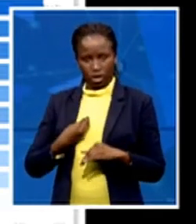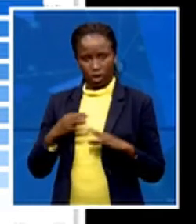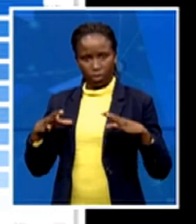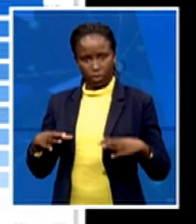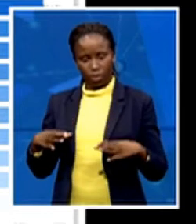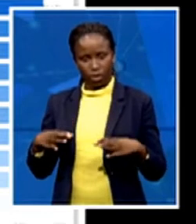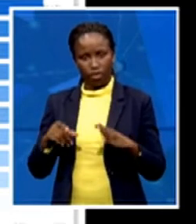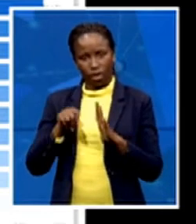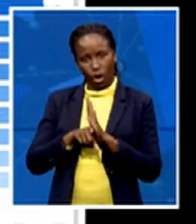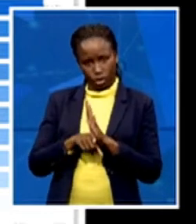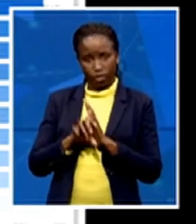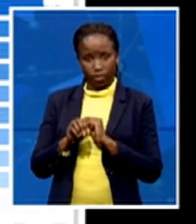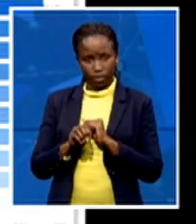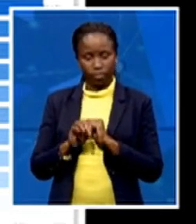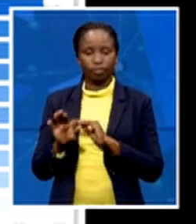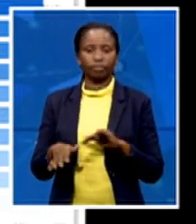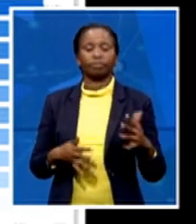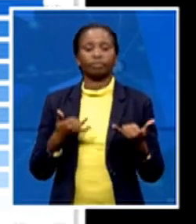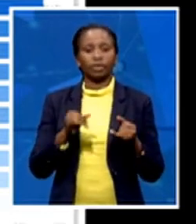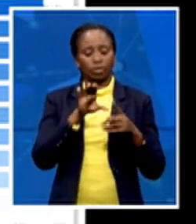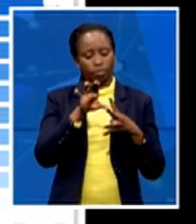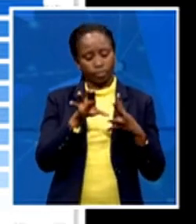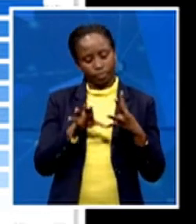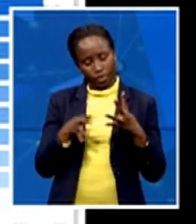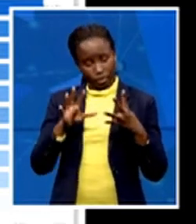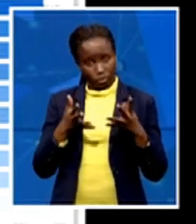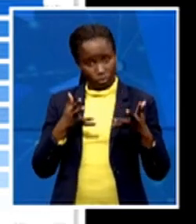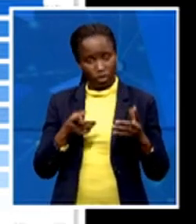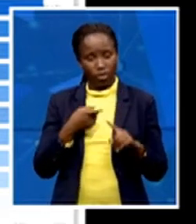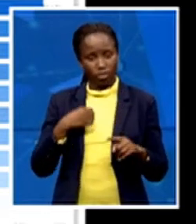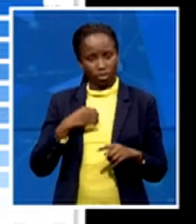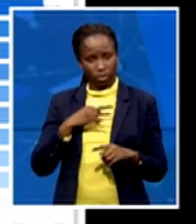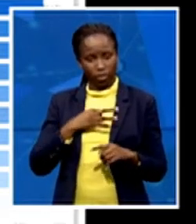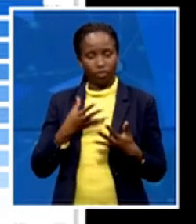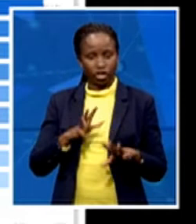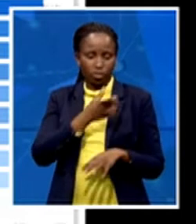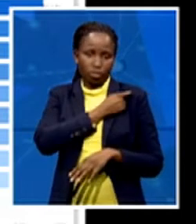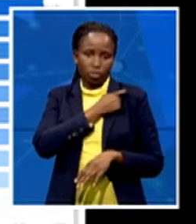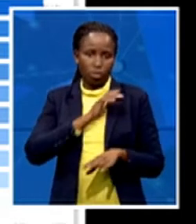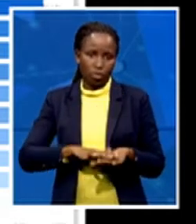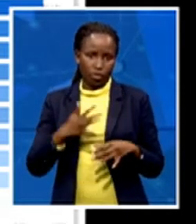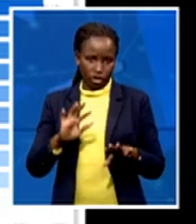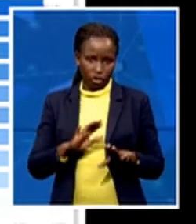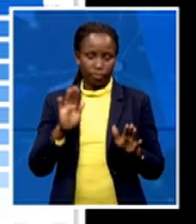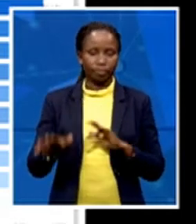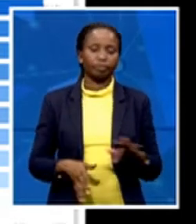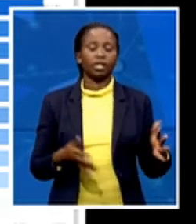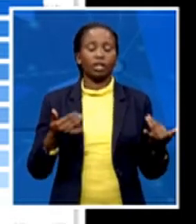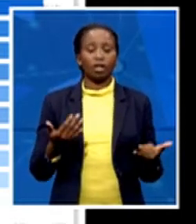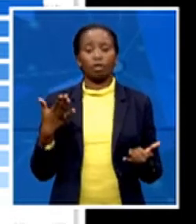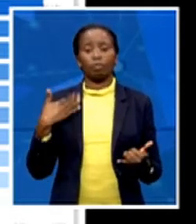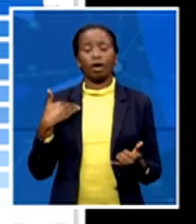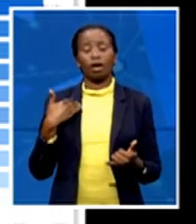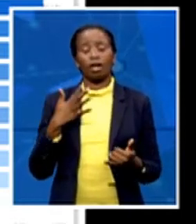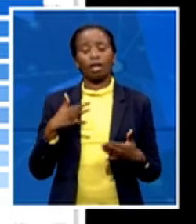of staff we've vaccinated more. But we also go by health facility. For instance, quite a lot of our facilities,